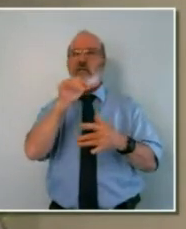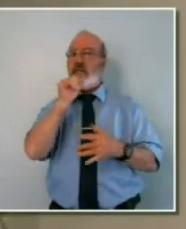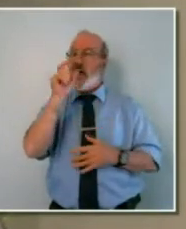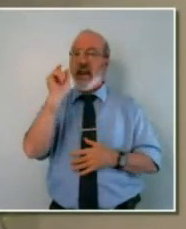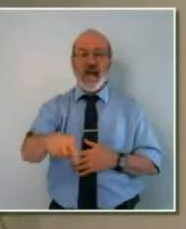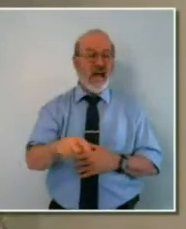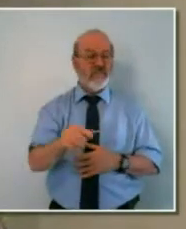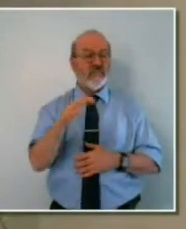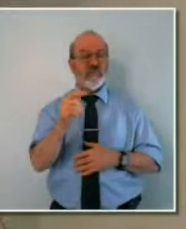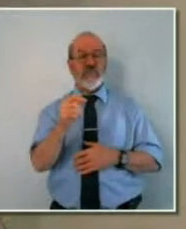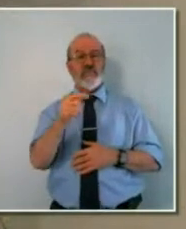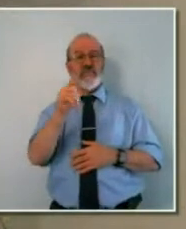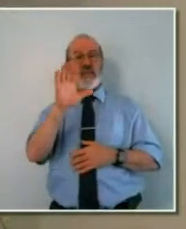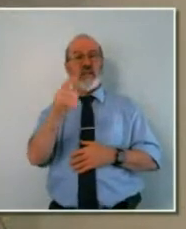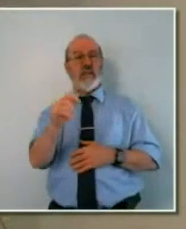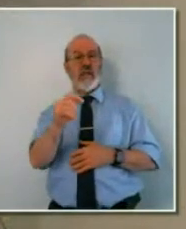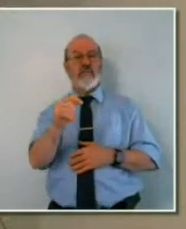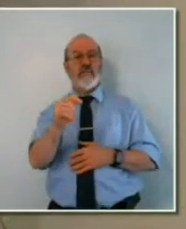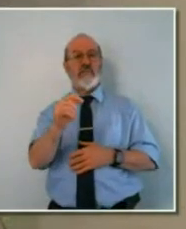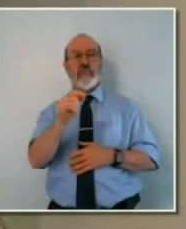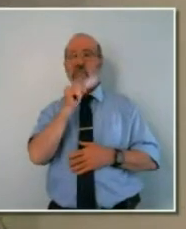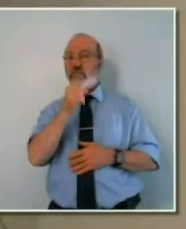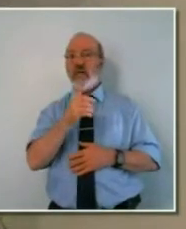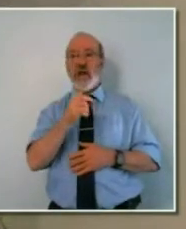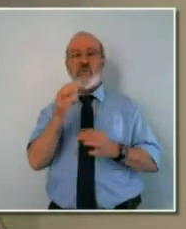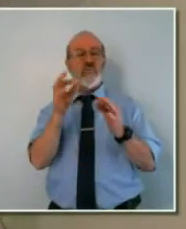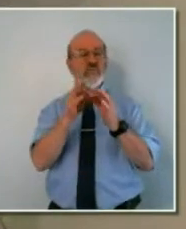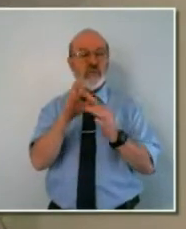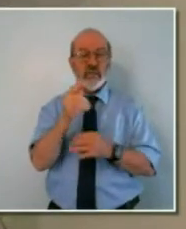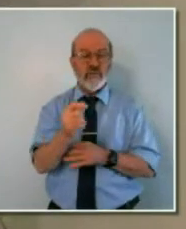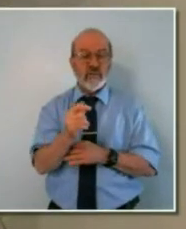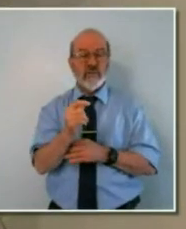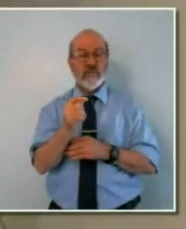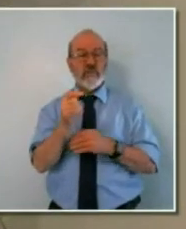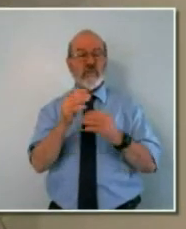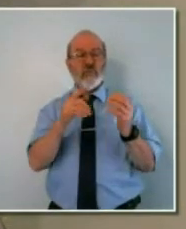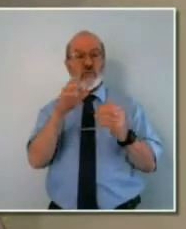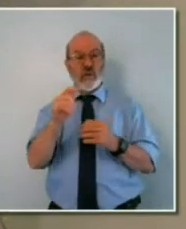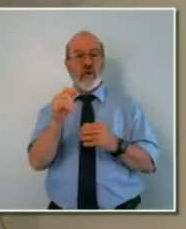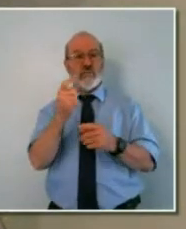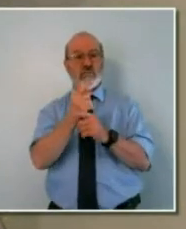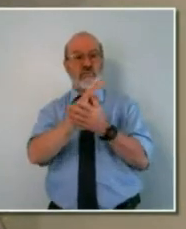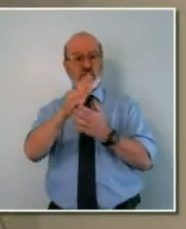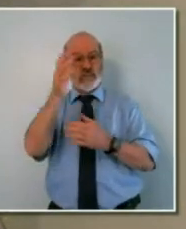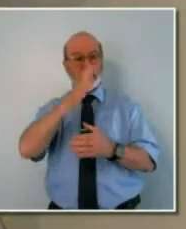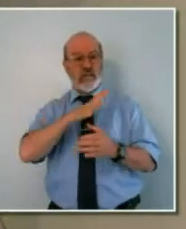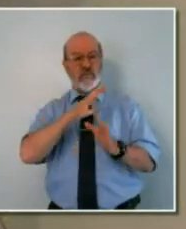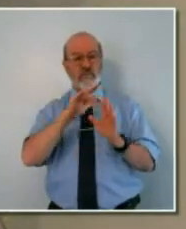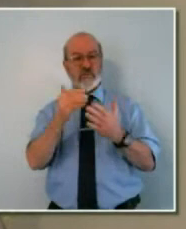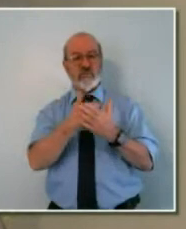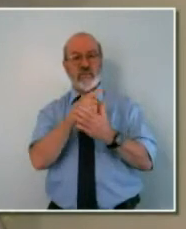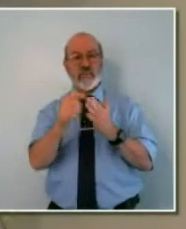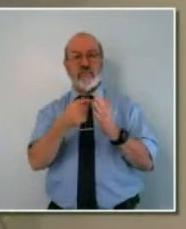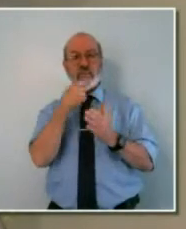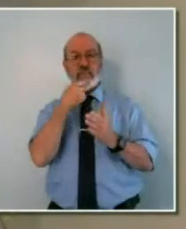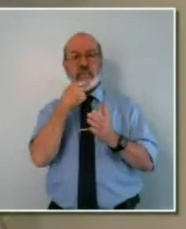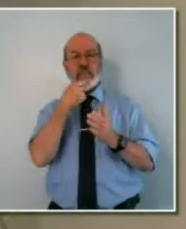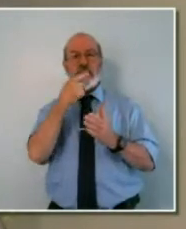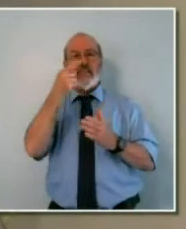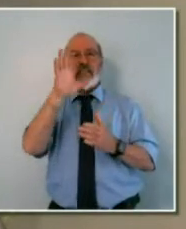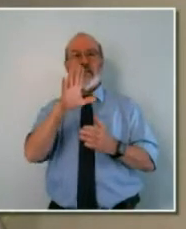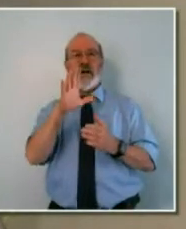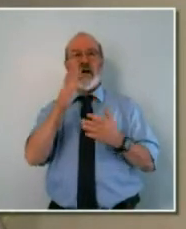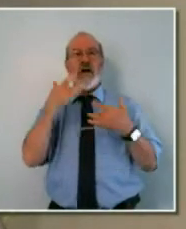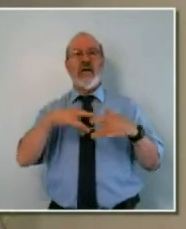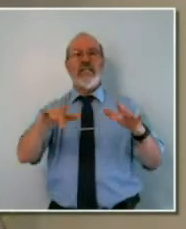and Lot not being worthy of it, although Lot was a righteous man according to the New Testament, God in